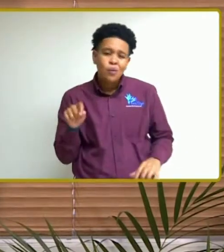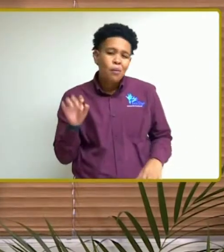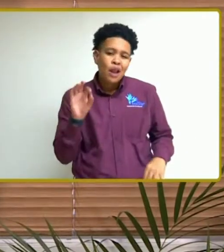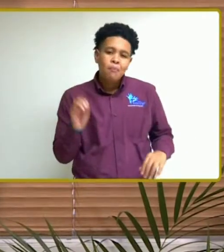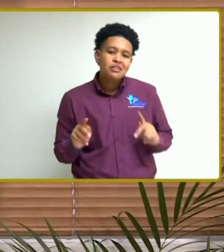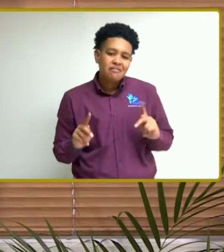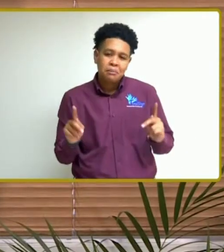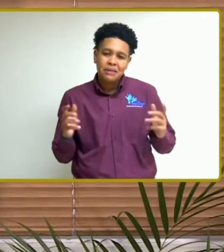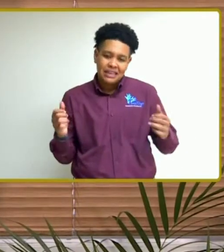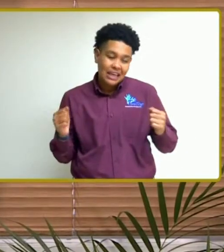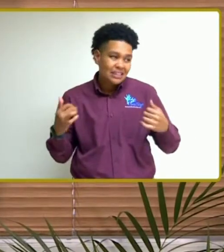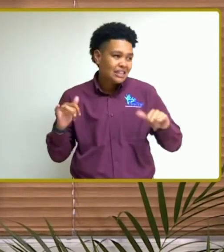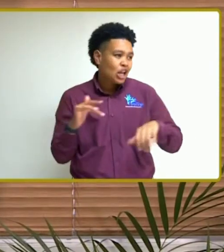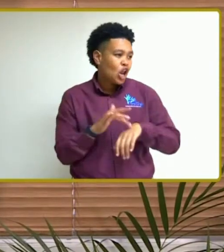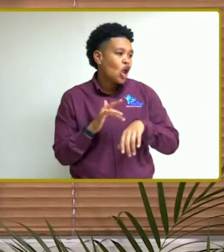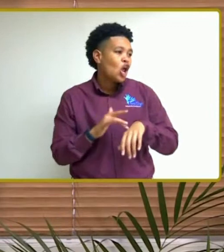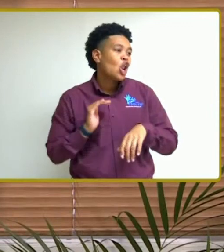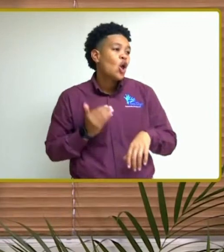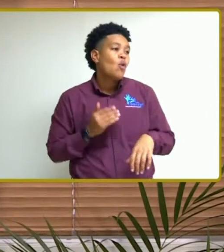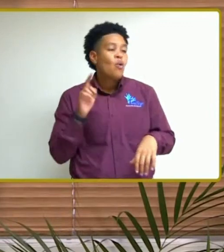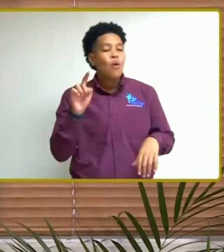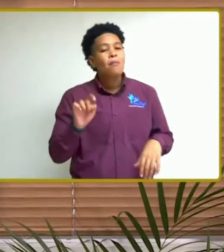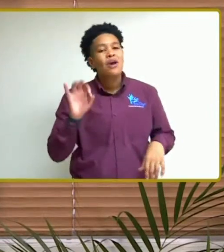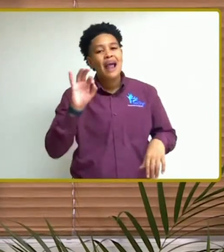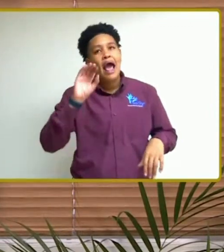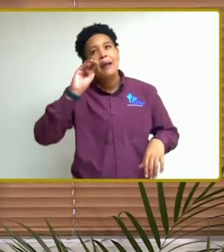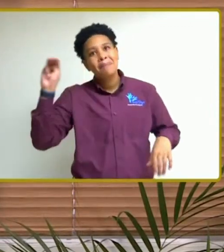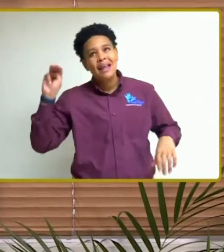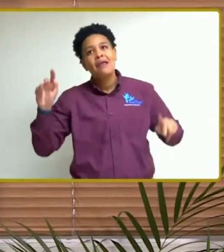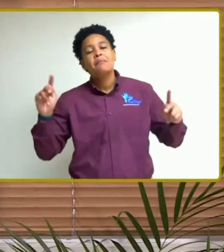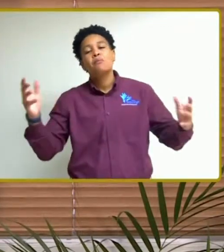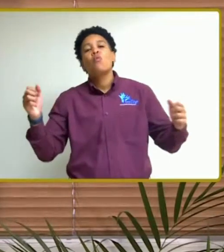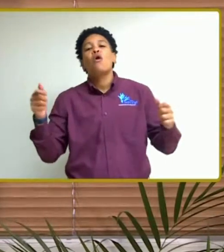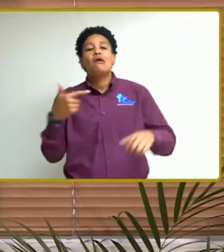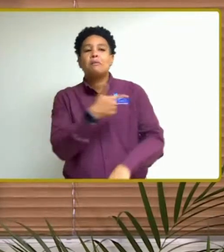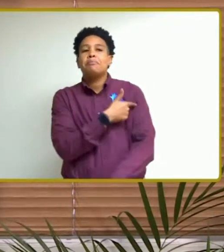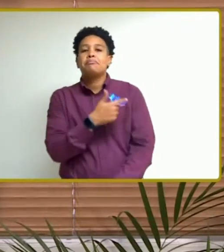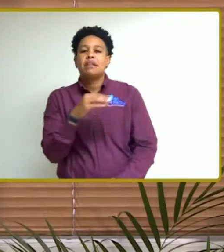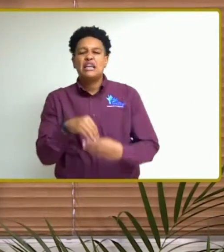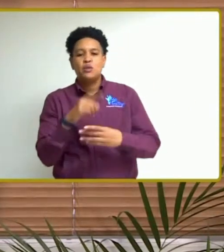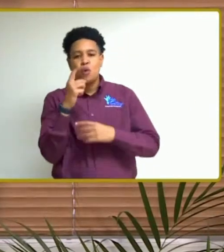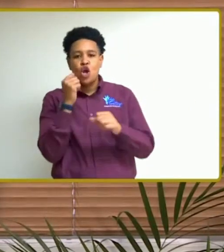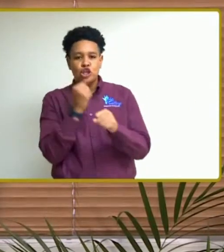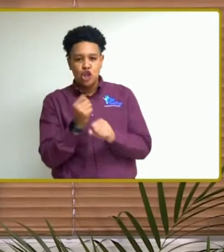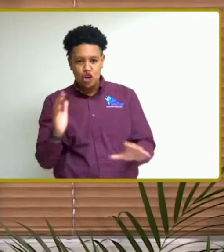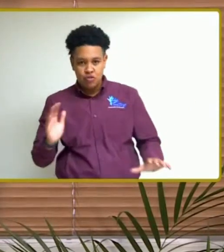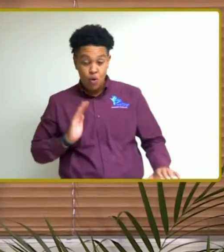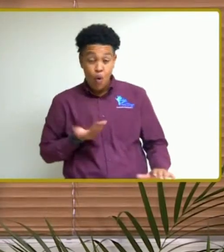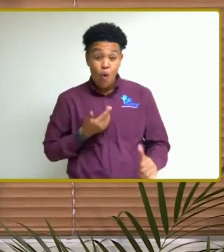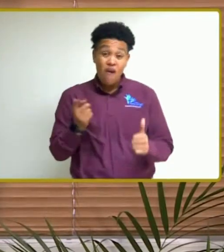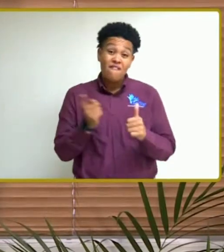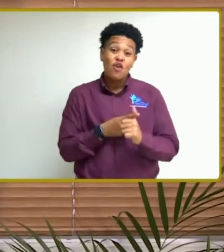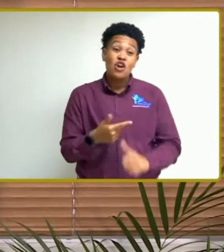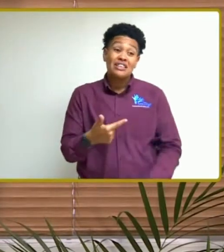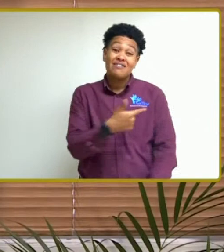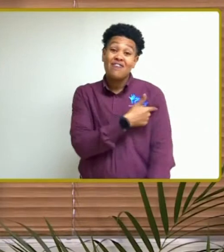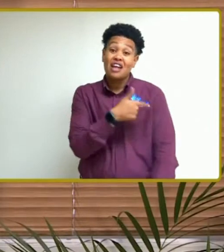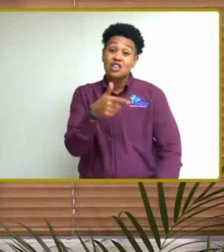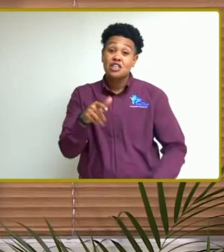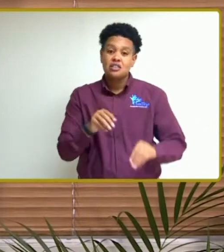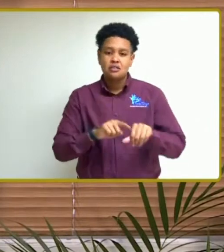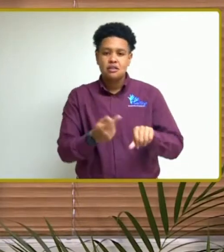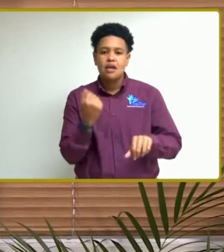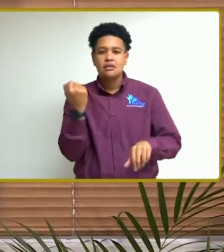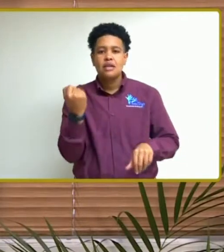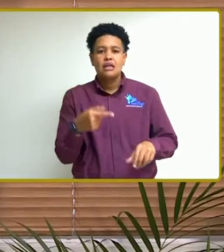Our 1.9 million persons. Our first vaccination blitz is set for this Saturday,